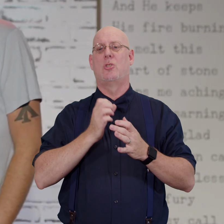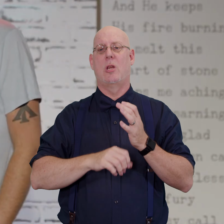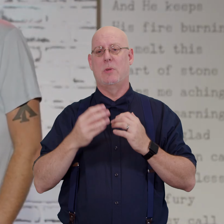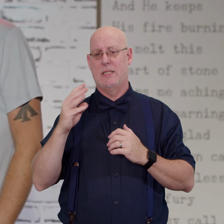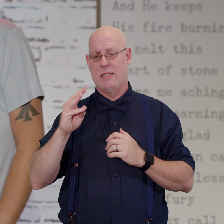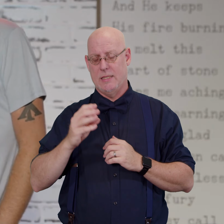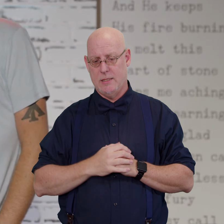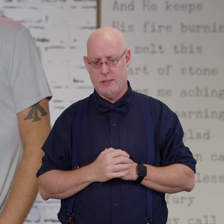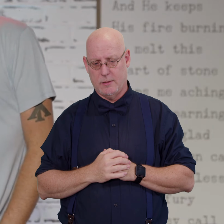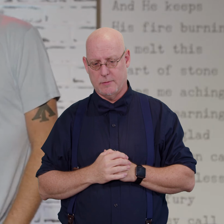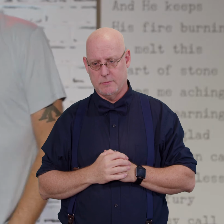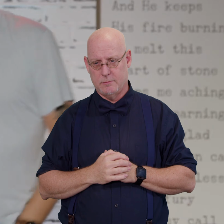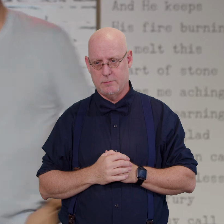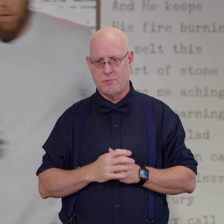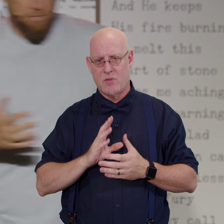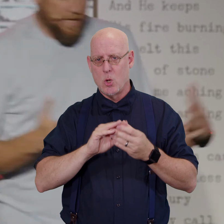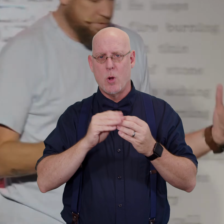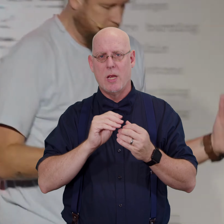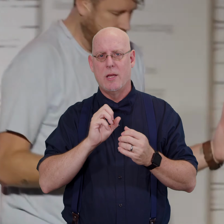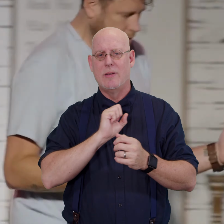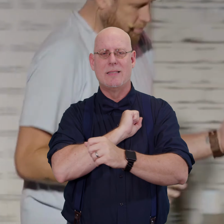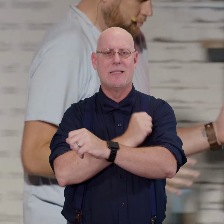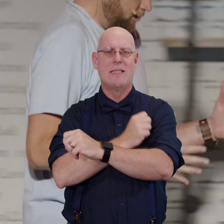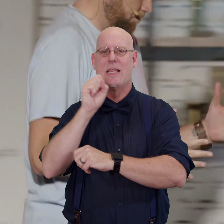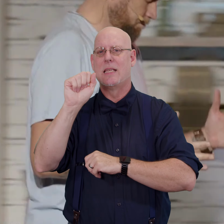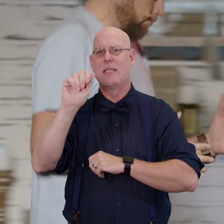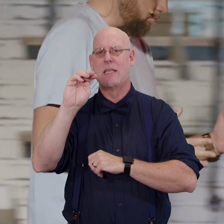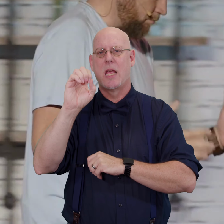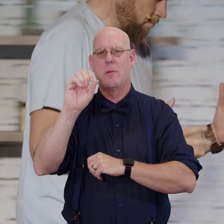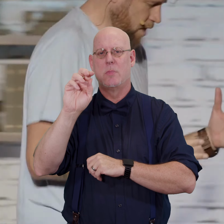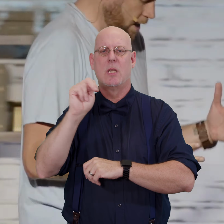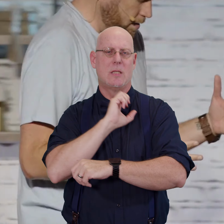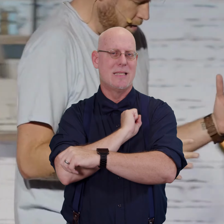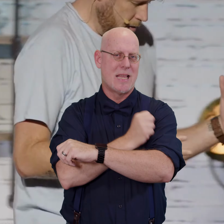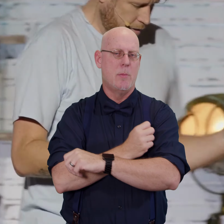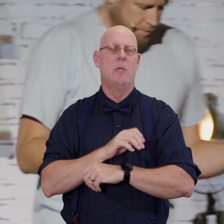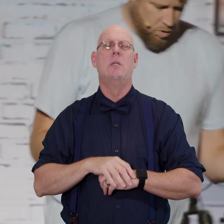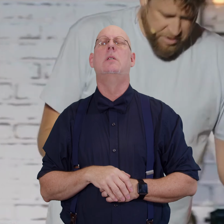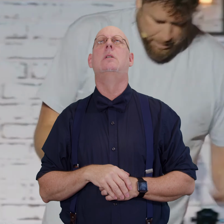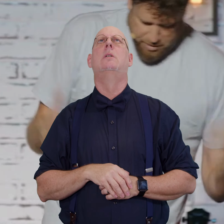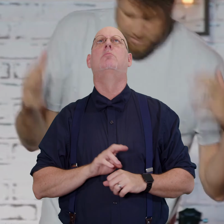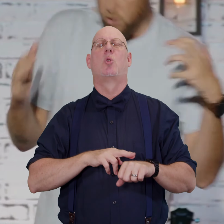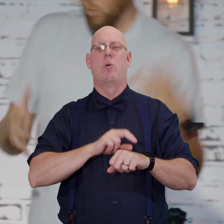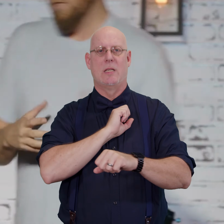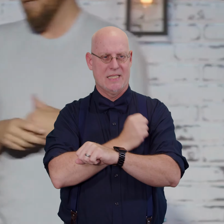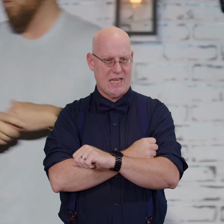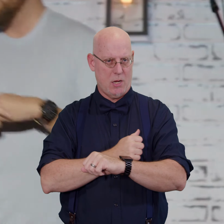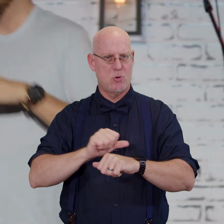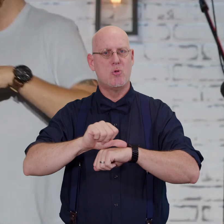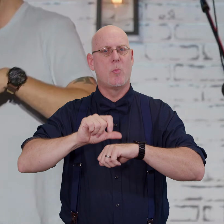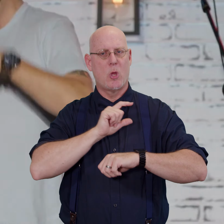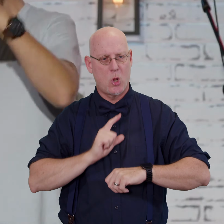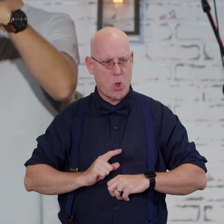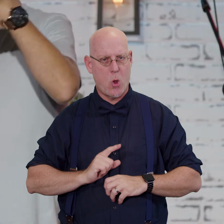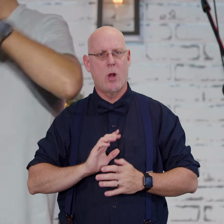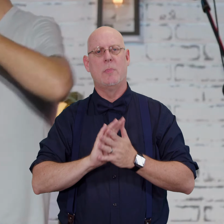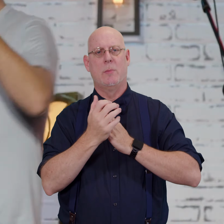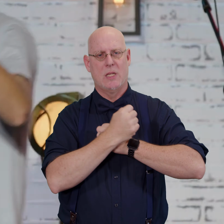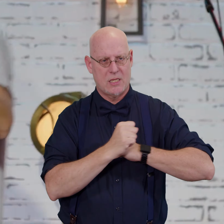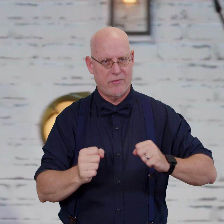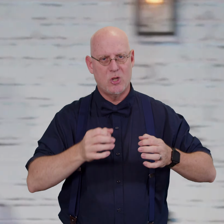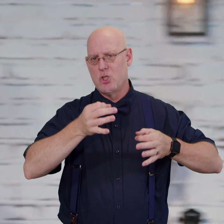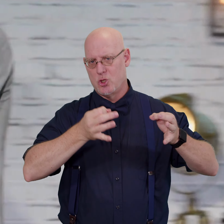chapter 16, where the story of Samson there. And of course, Samson is anointed by the Lord to be a deliverer,